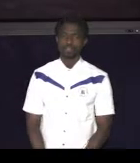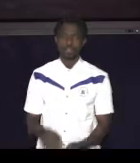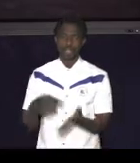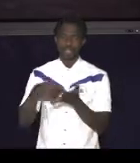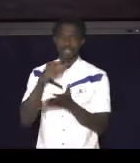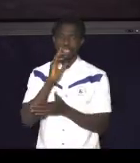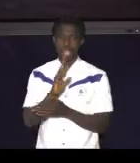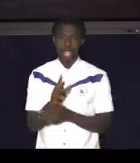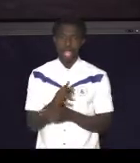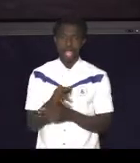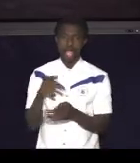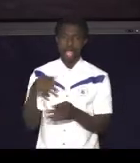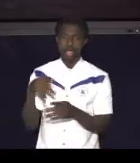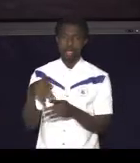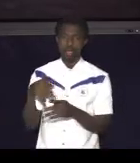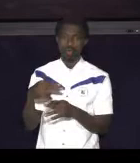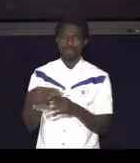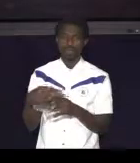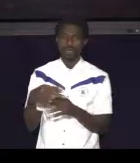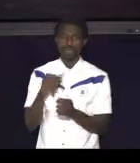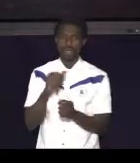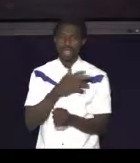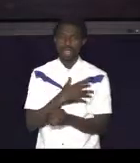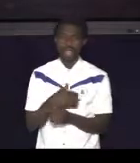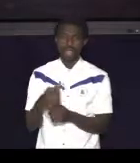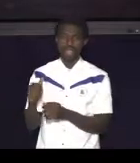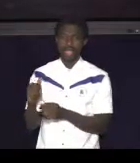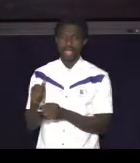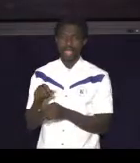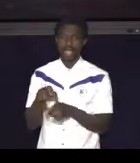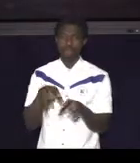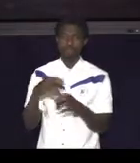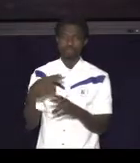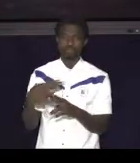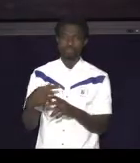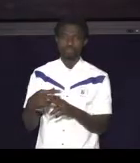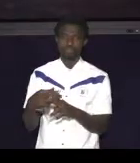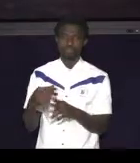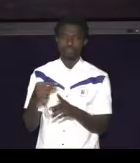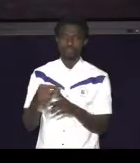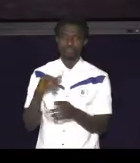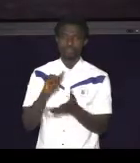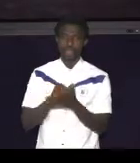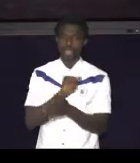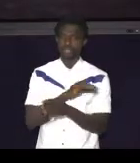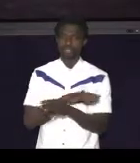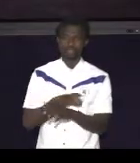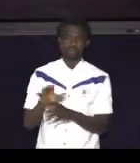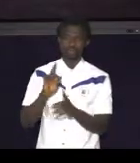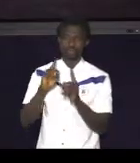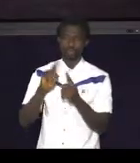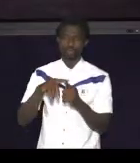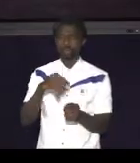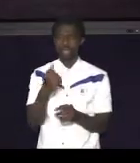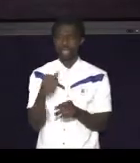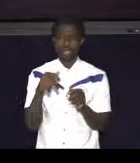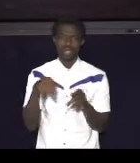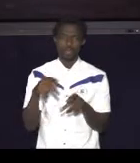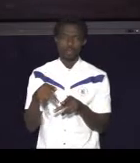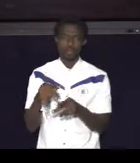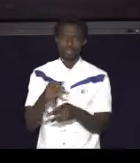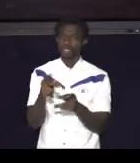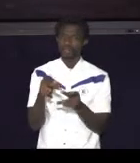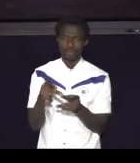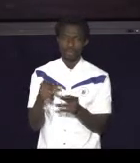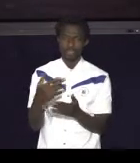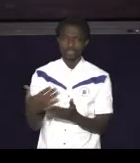These are pronouns and adverbs which do not refer to any particular person, place, thing, or